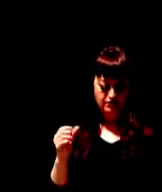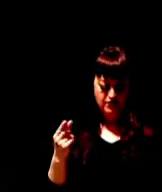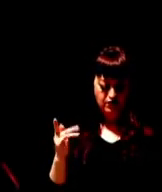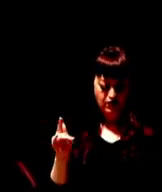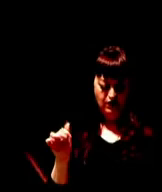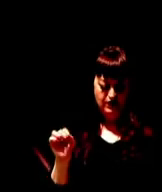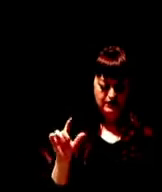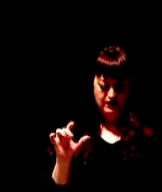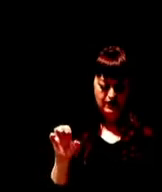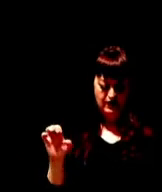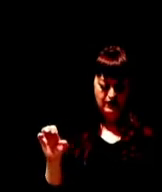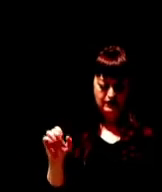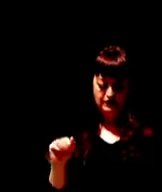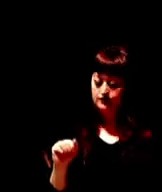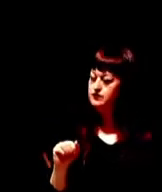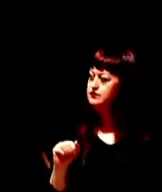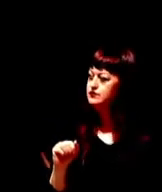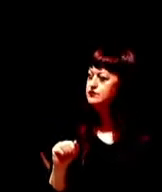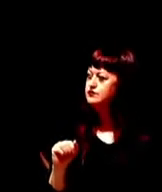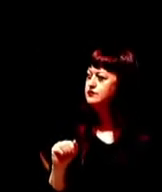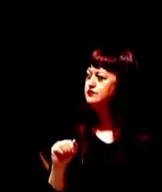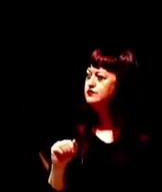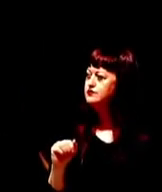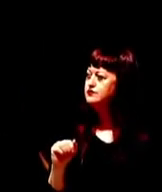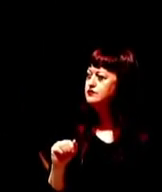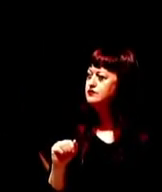Nicholas Lee.